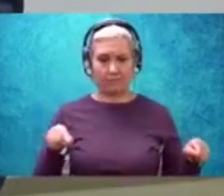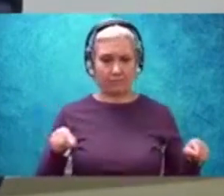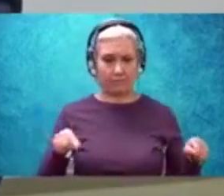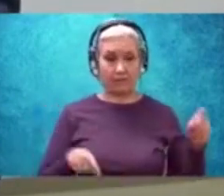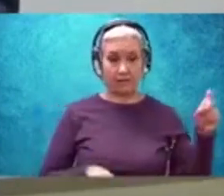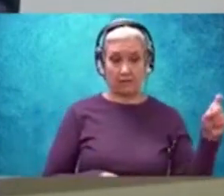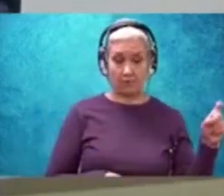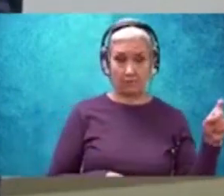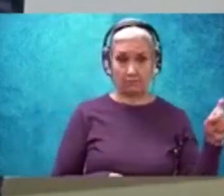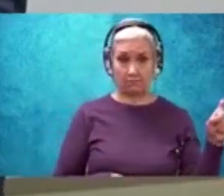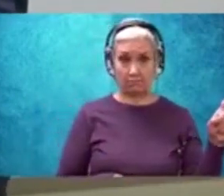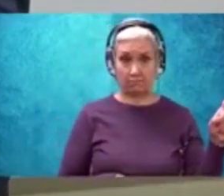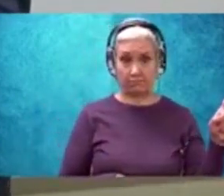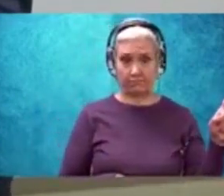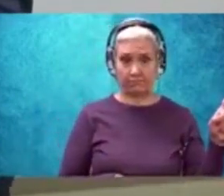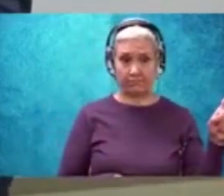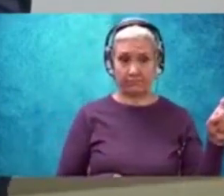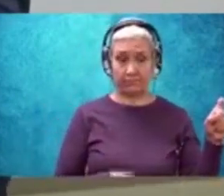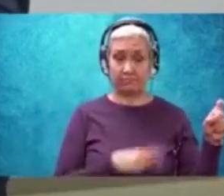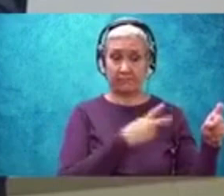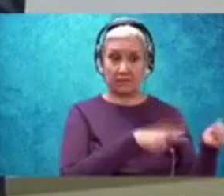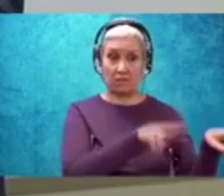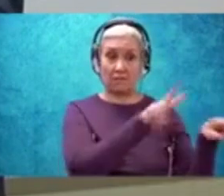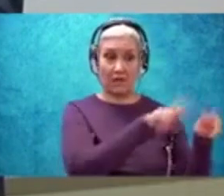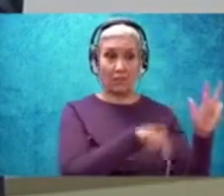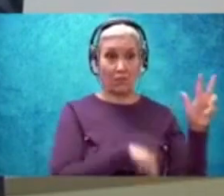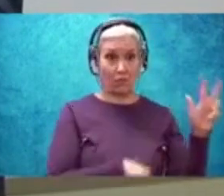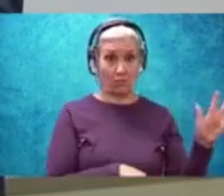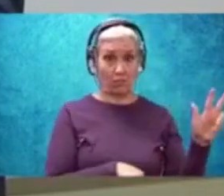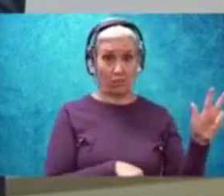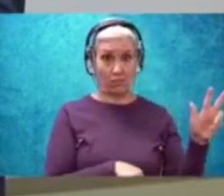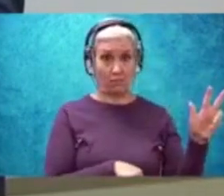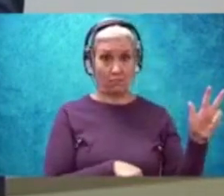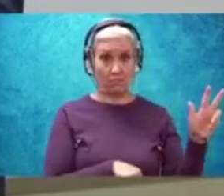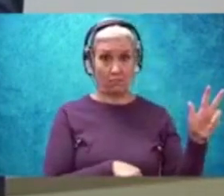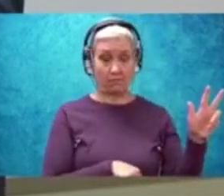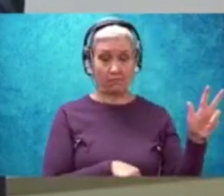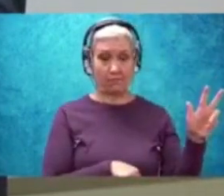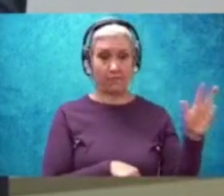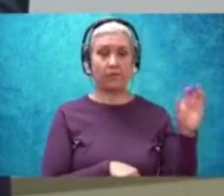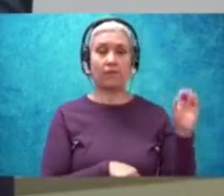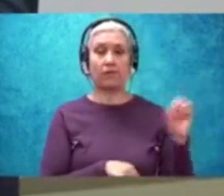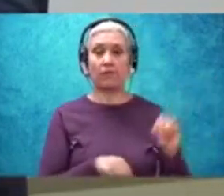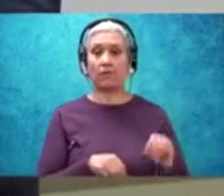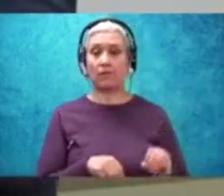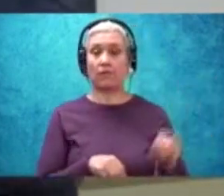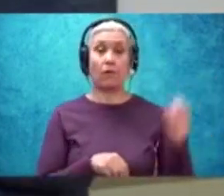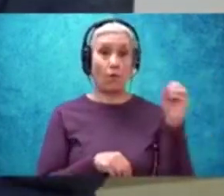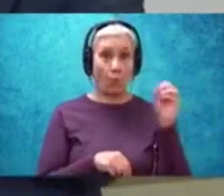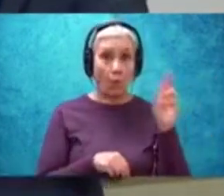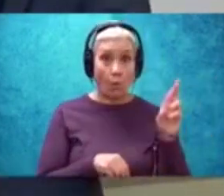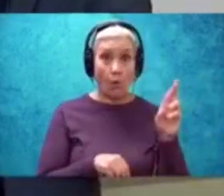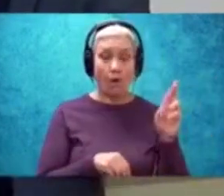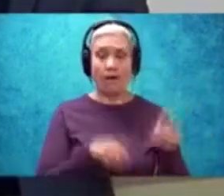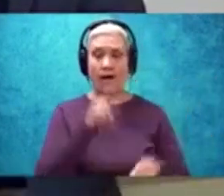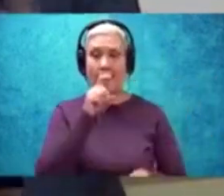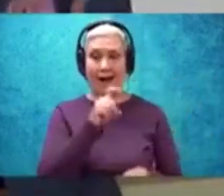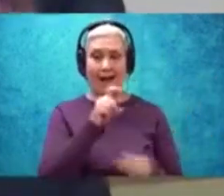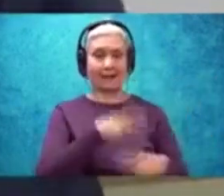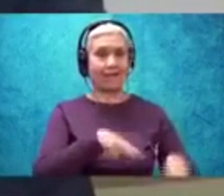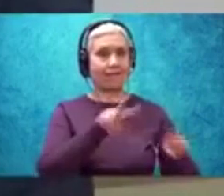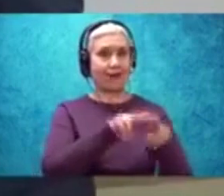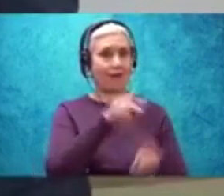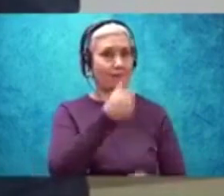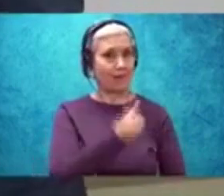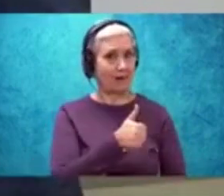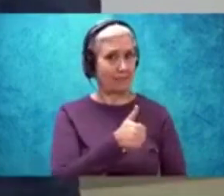here is either the value of 3 or x is the value of 10. Now I'm hoping that all of